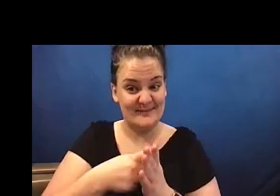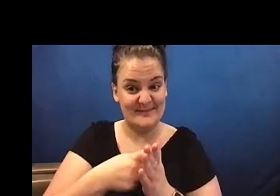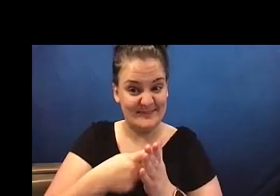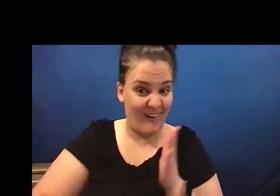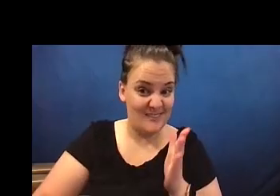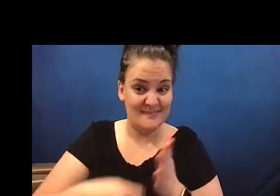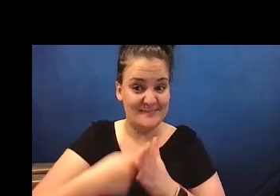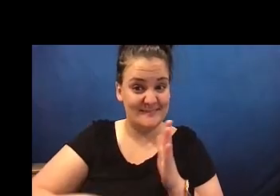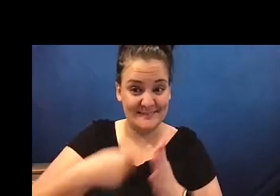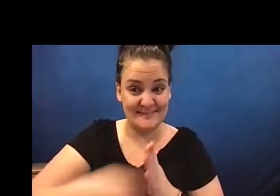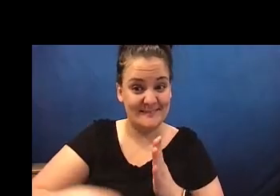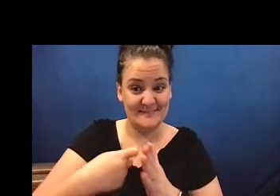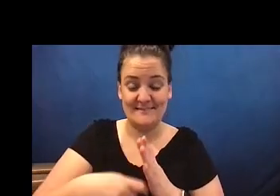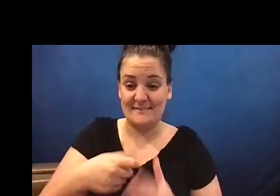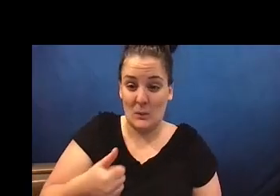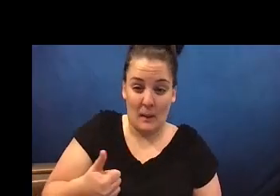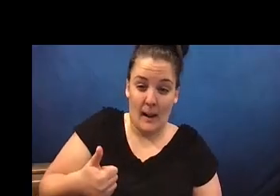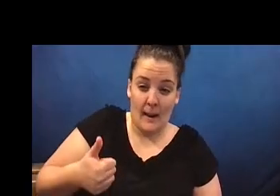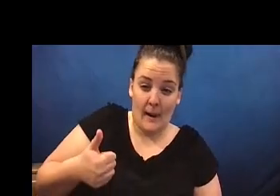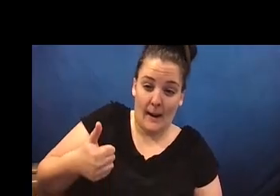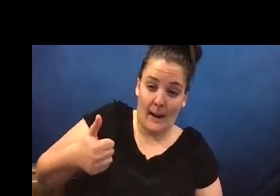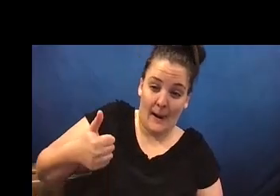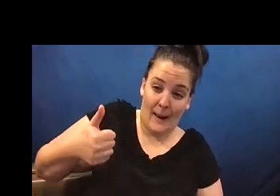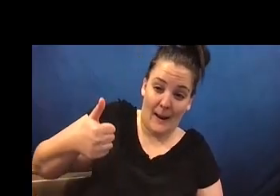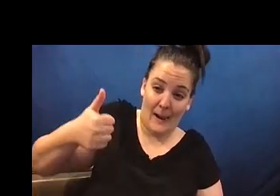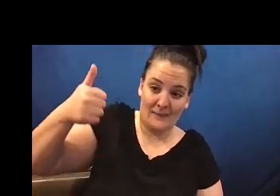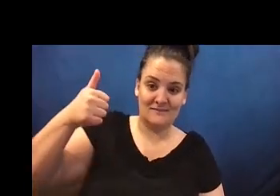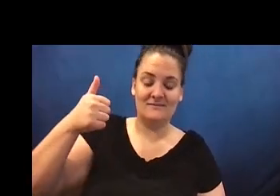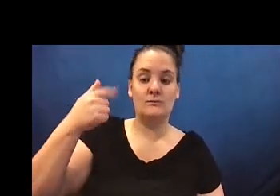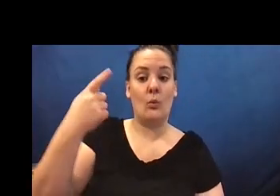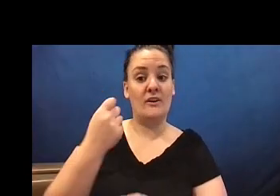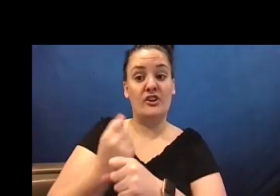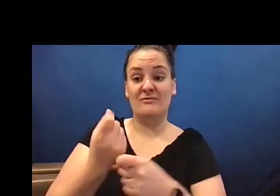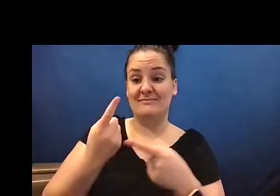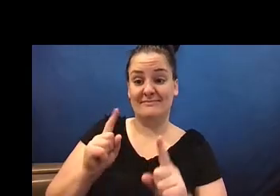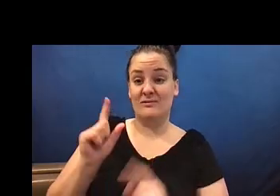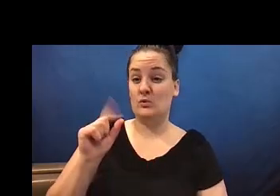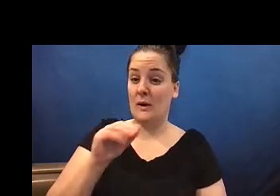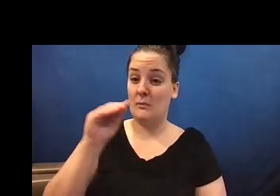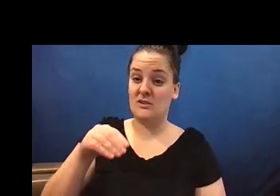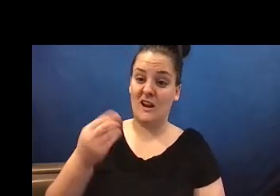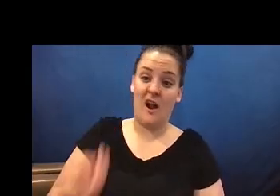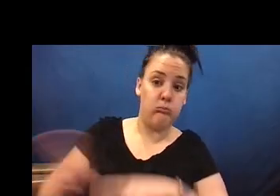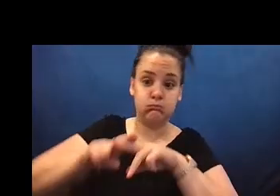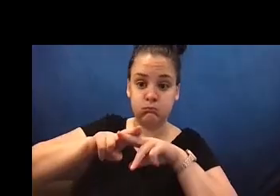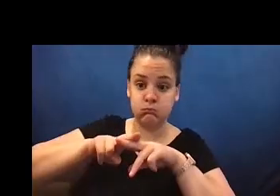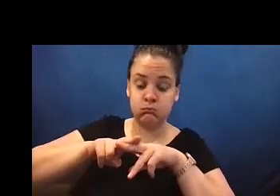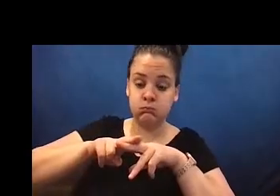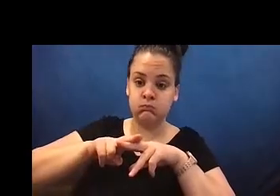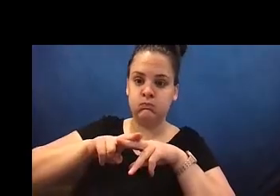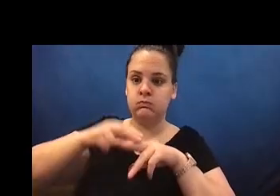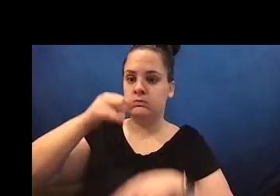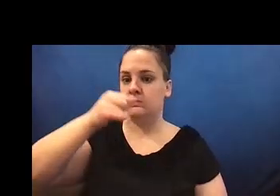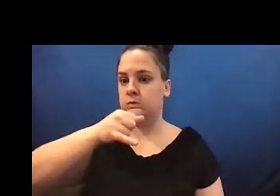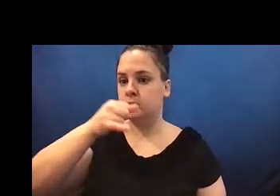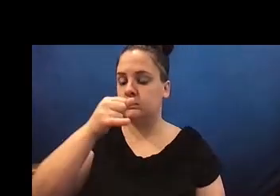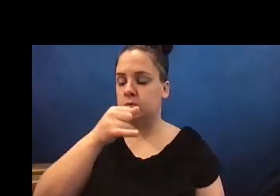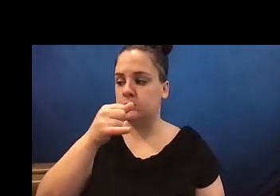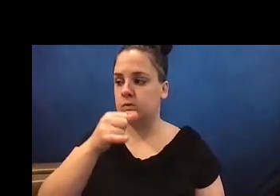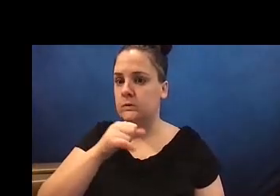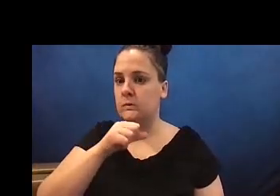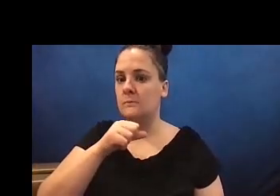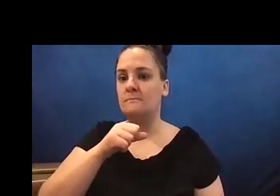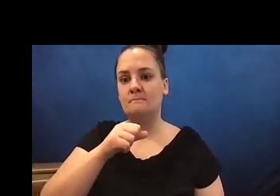the dramatic increase. In 1 year, we had our wages went up 20%. And that's tough to absorb